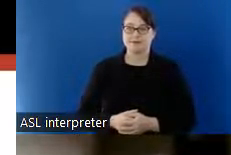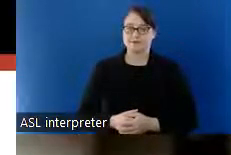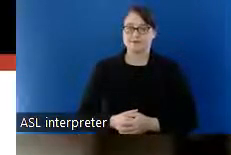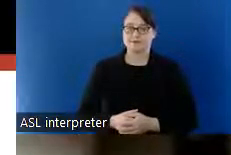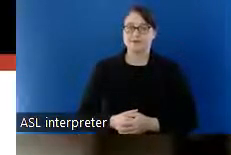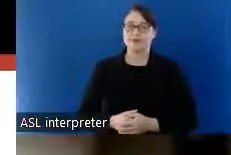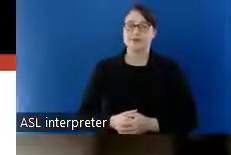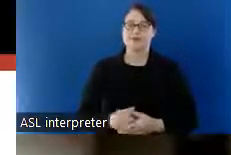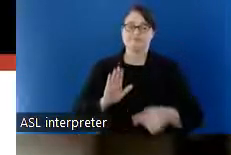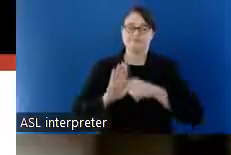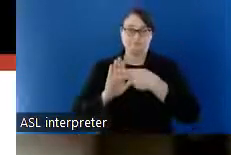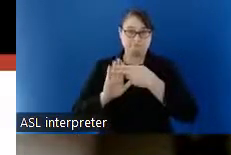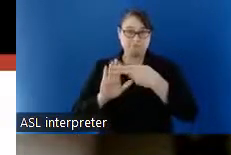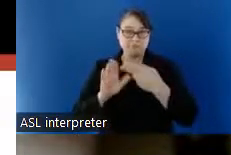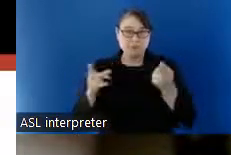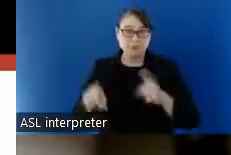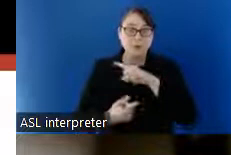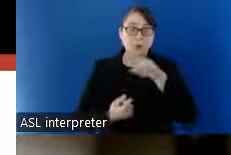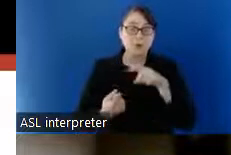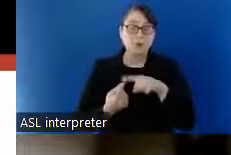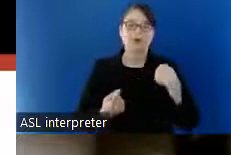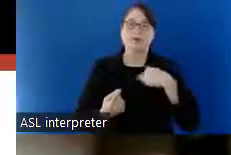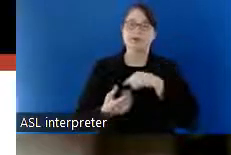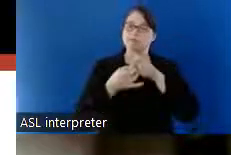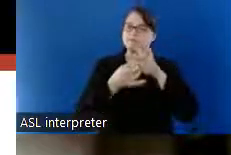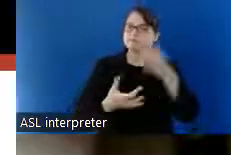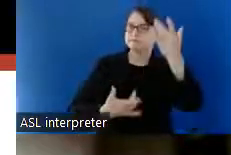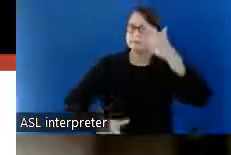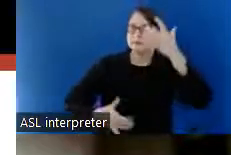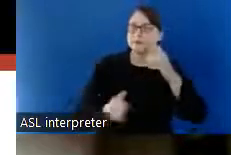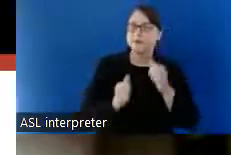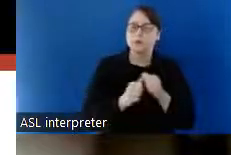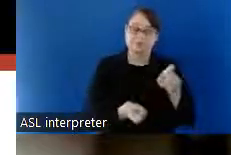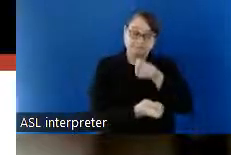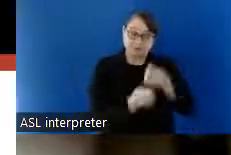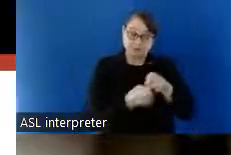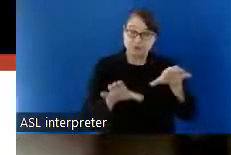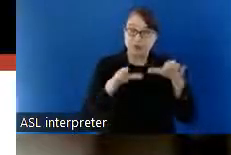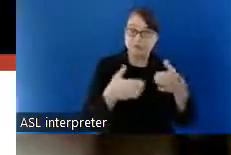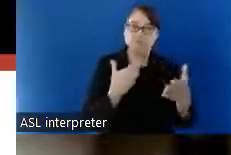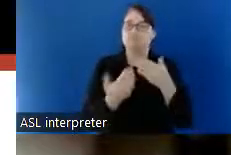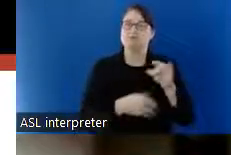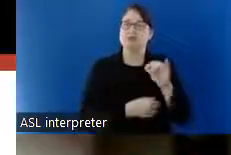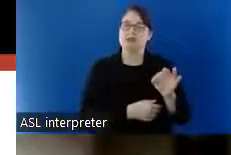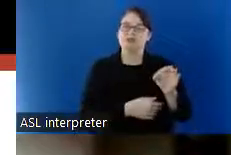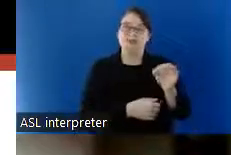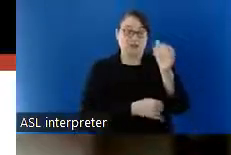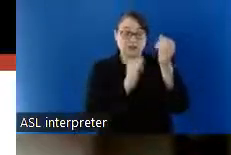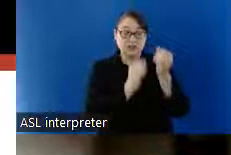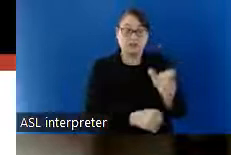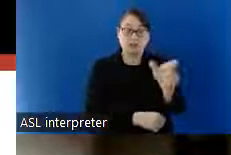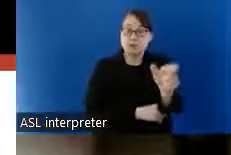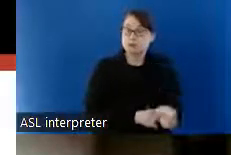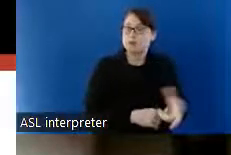Stigma occurs when we associate the disease with a group of people, regardless of whether individual members have the disease or not. Men who